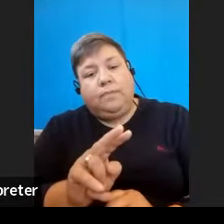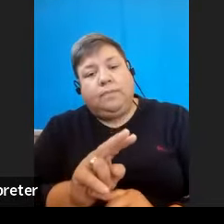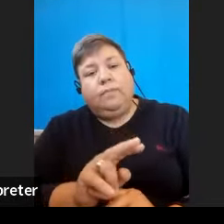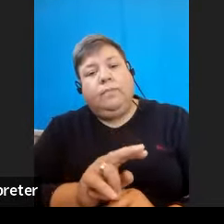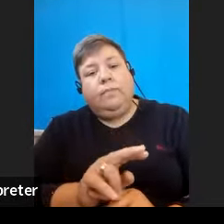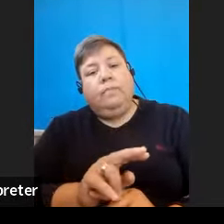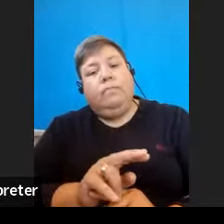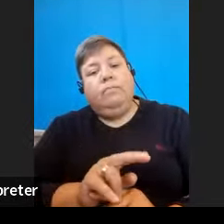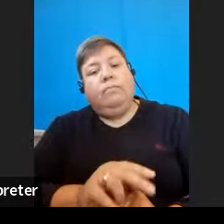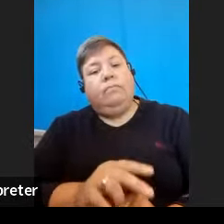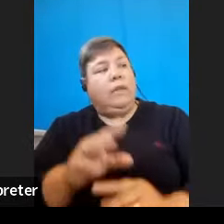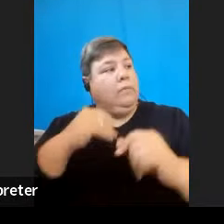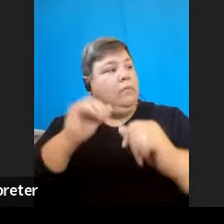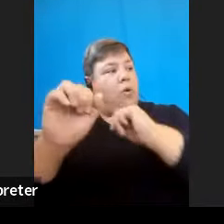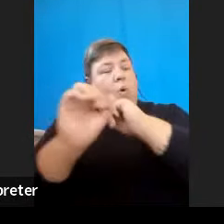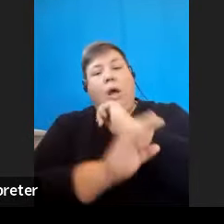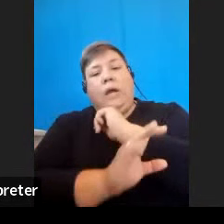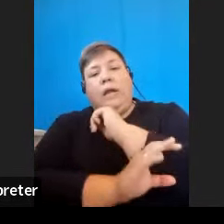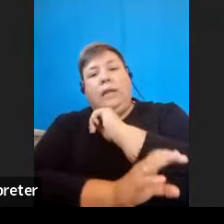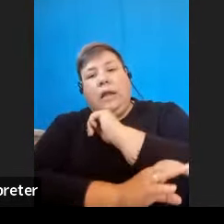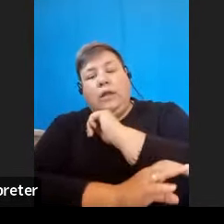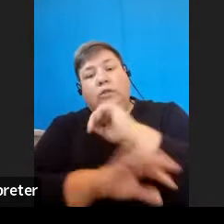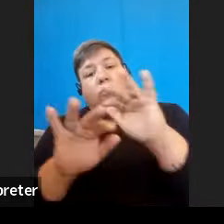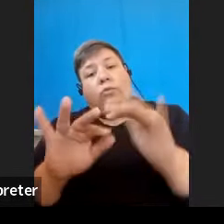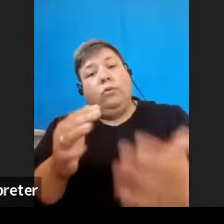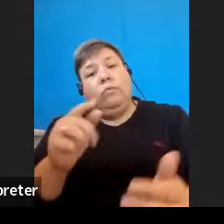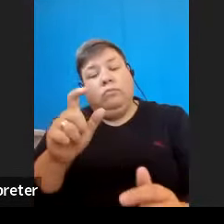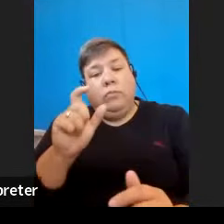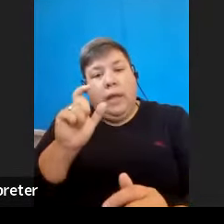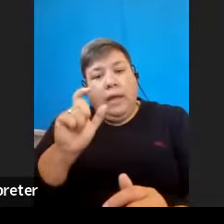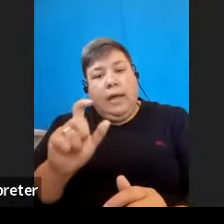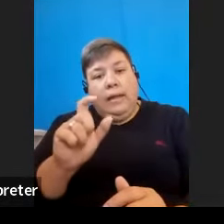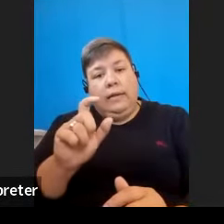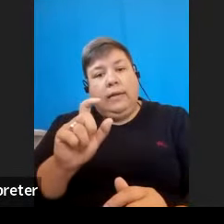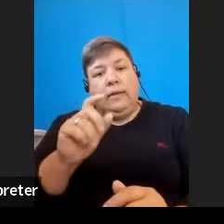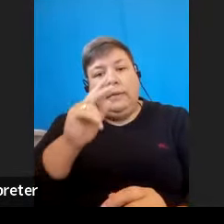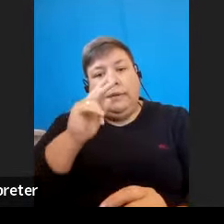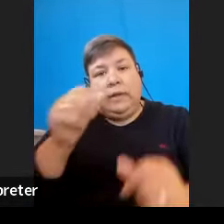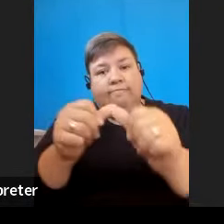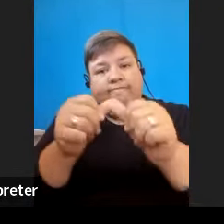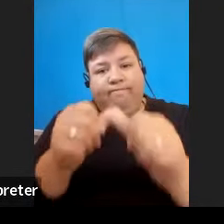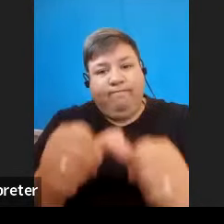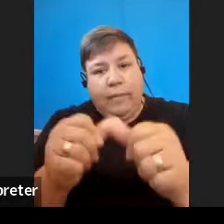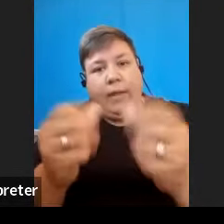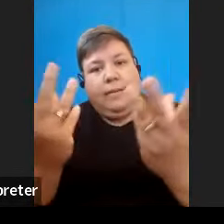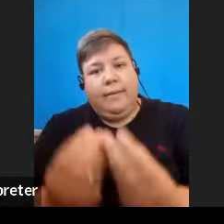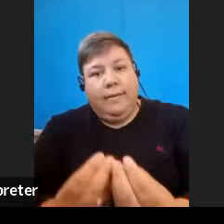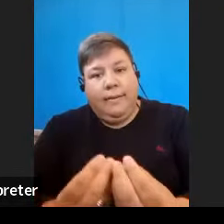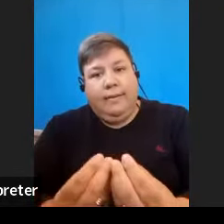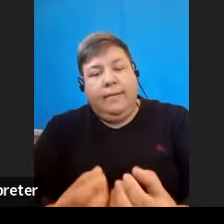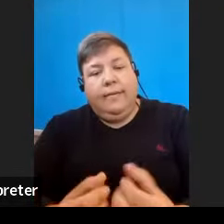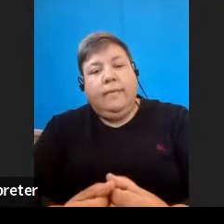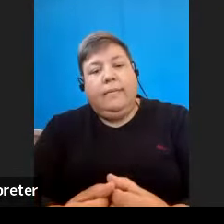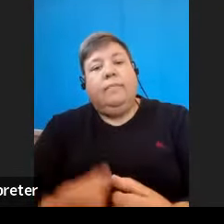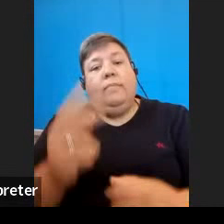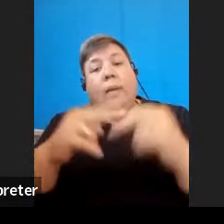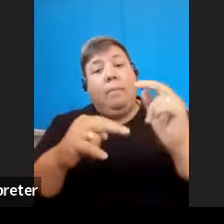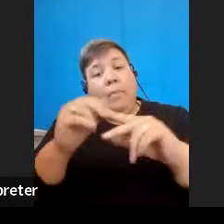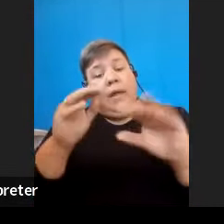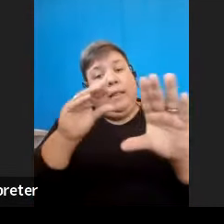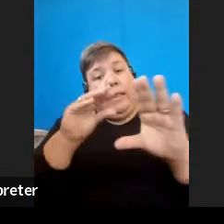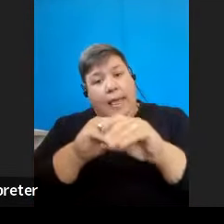accredited clients so that there is minimal intervention on them. And that has already been built